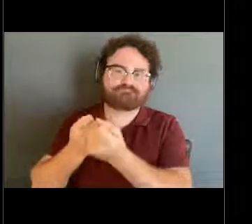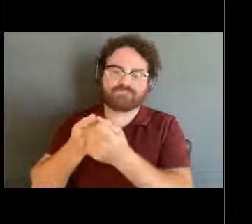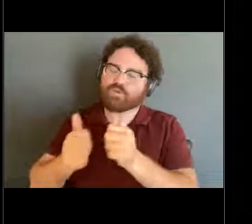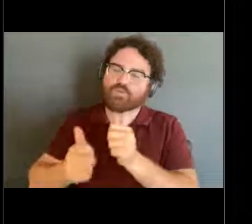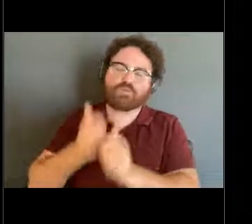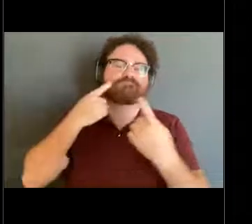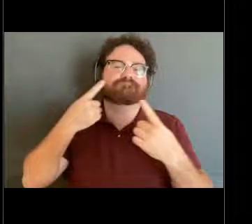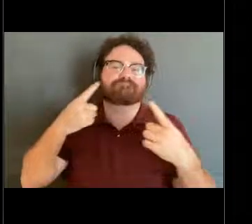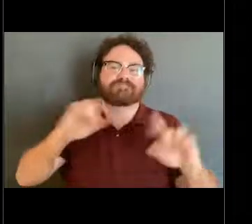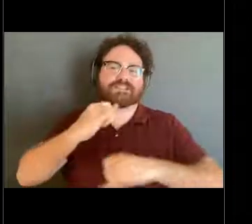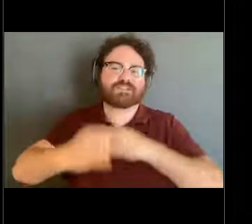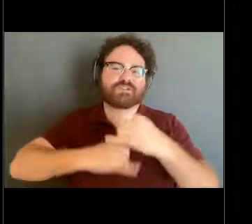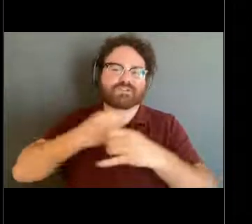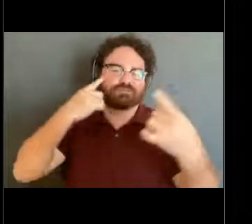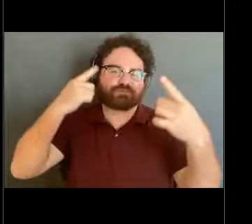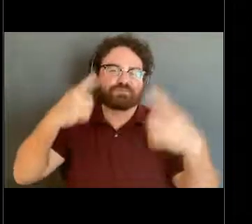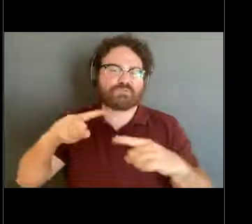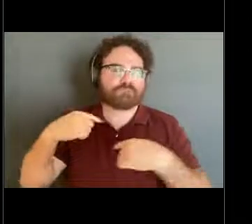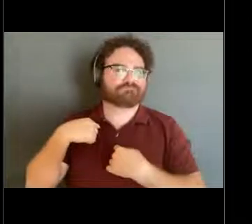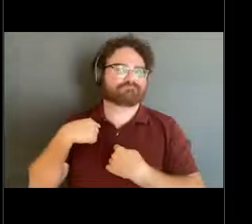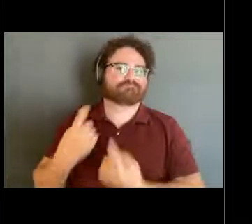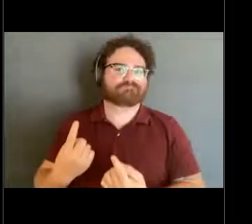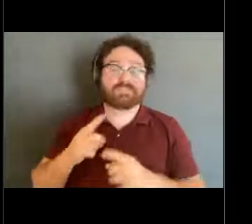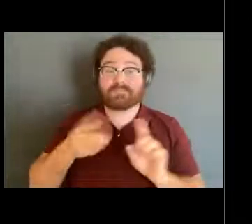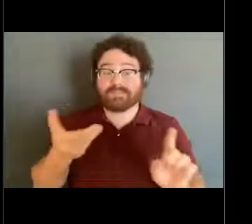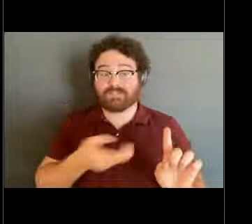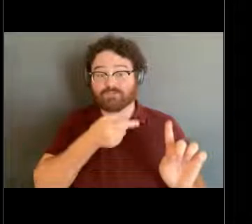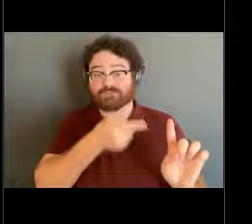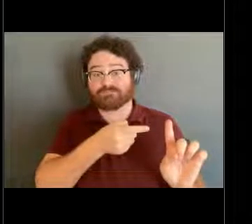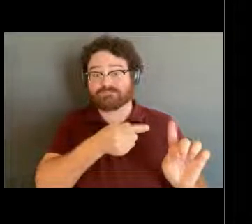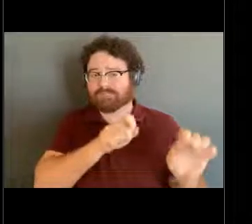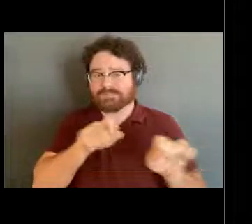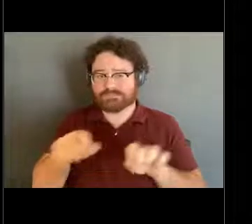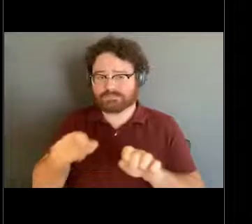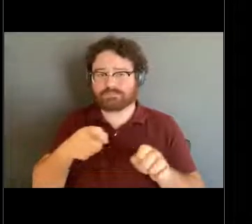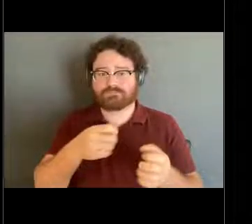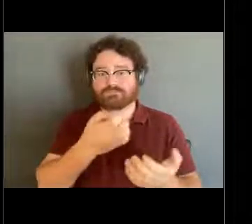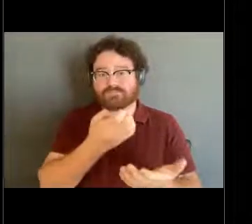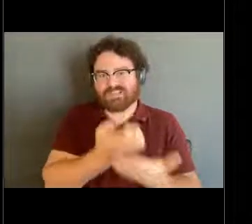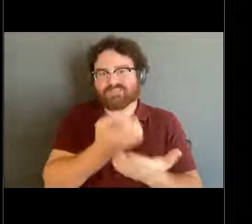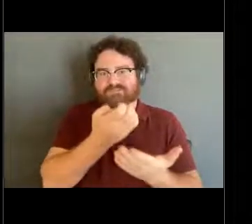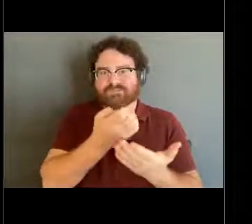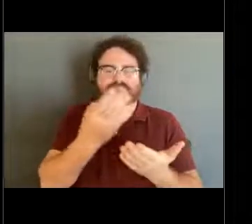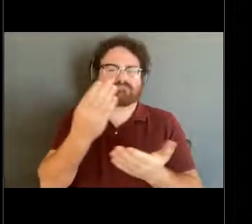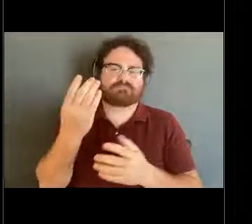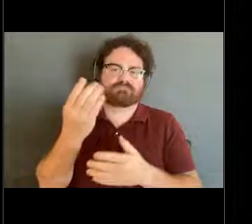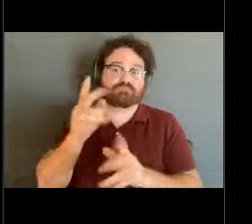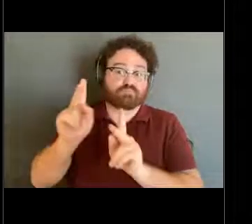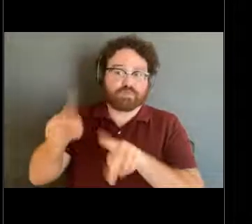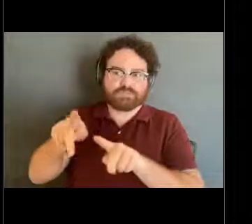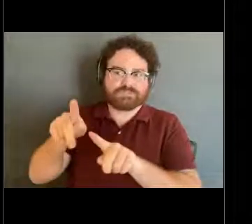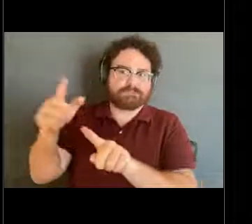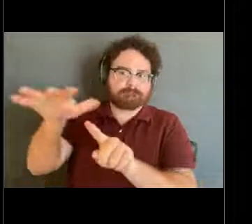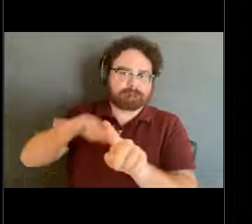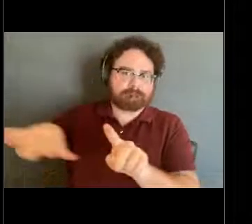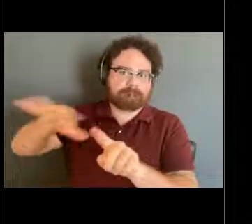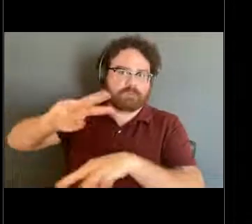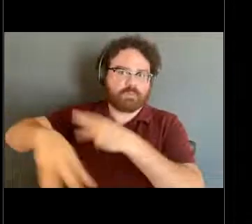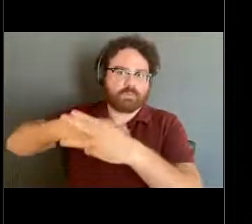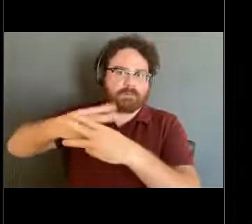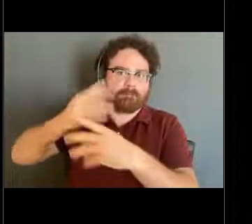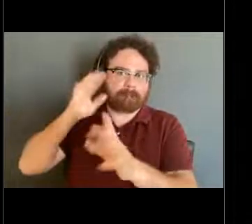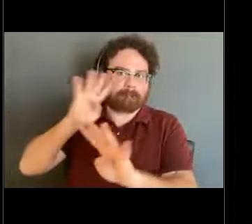here before me possibly was evidence suggesting otherwise, that someone somewhere was violating the Montreal Protocol. So in the next few years, with the help